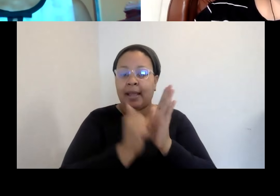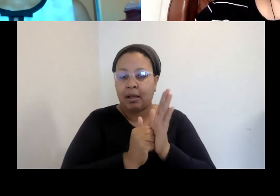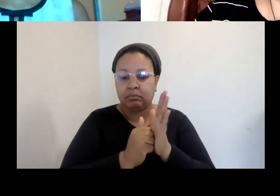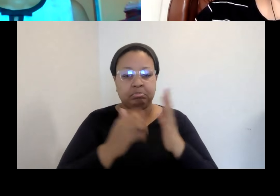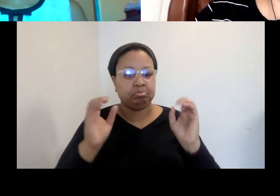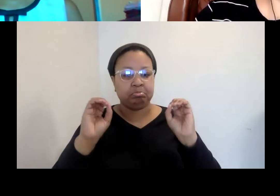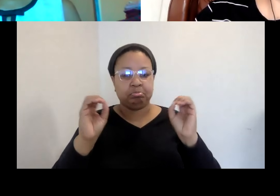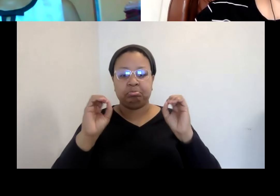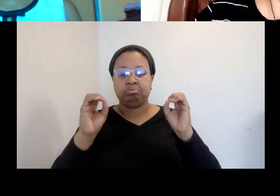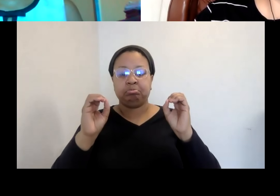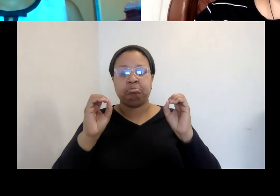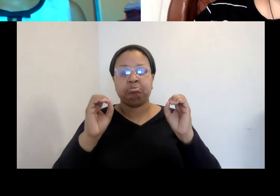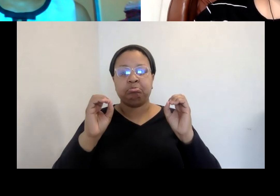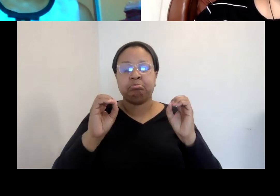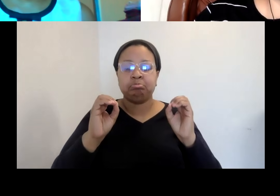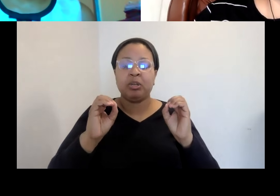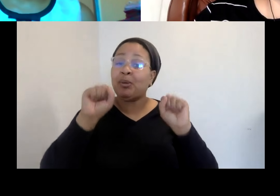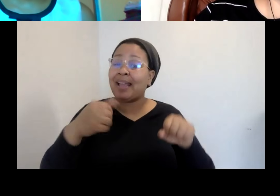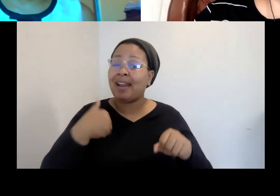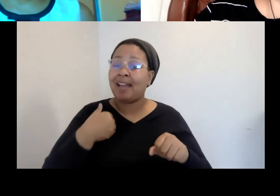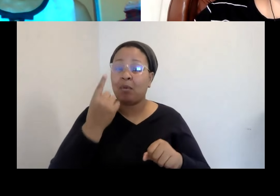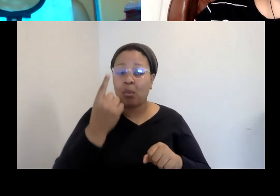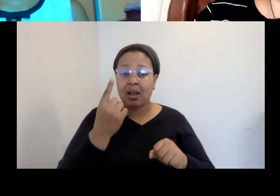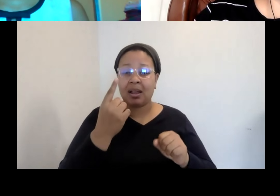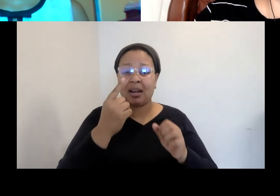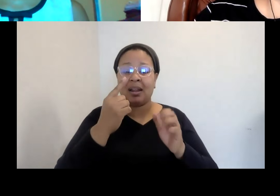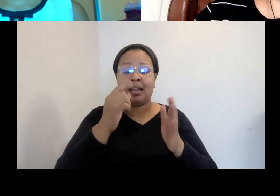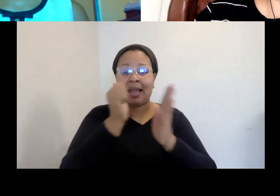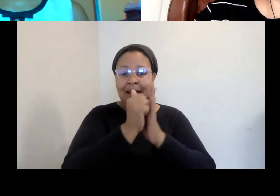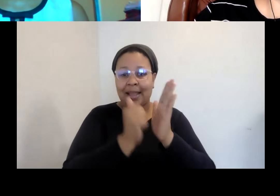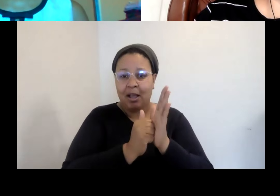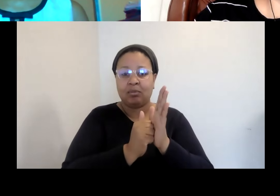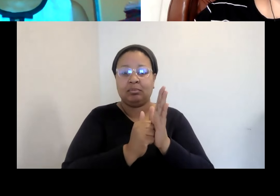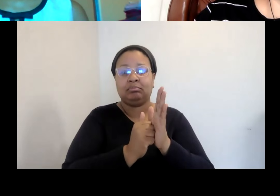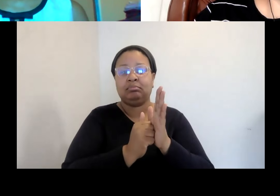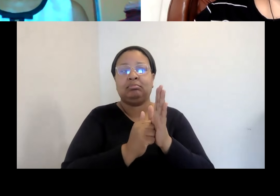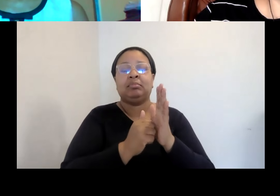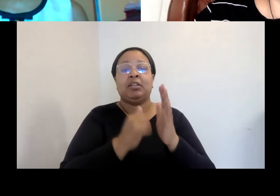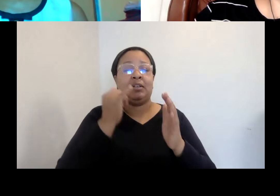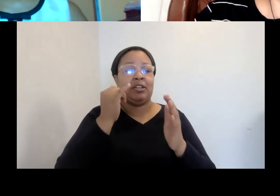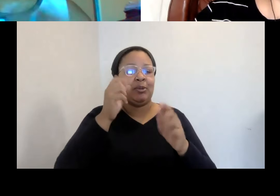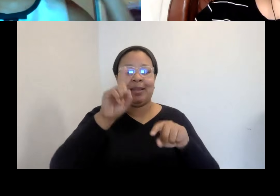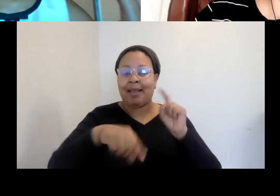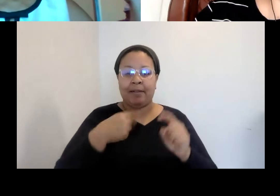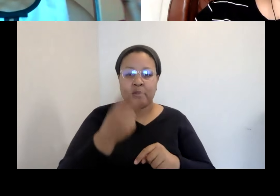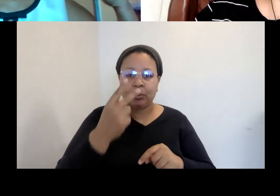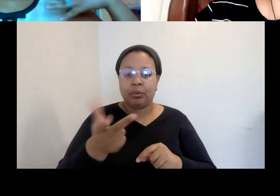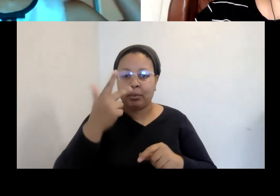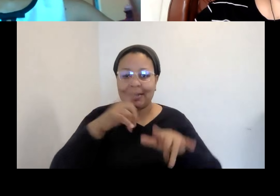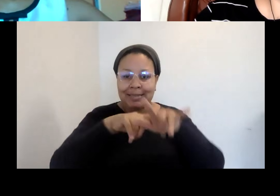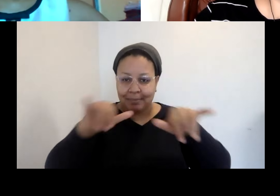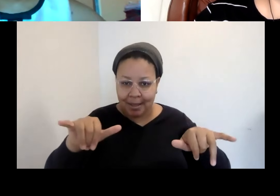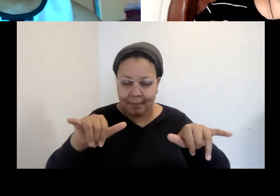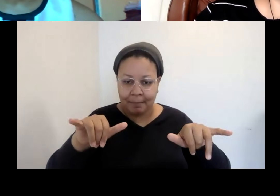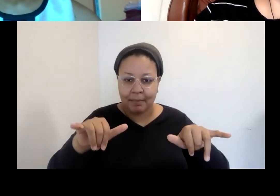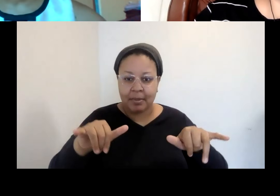not. Like I said, you can only have one account at a time. So sometimes we may have someone who had an